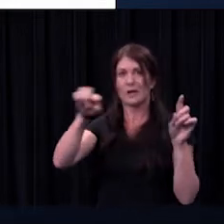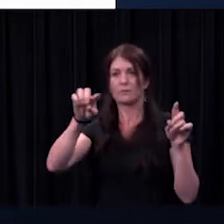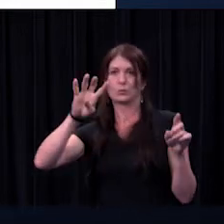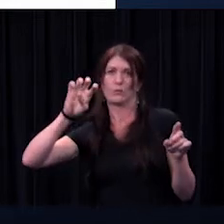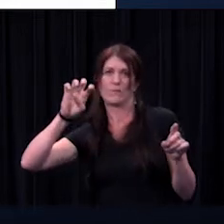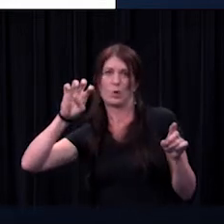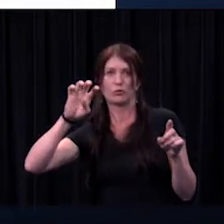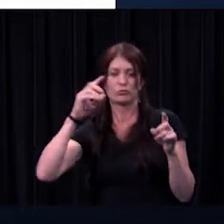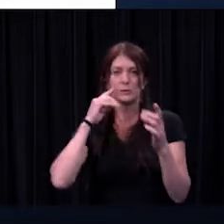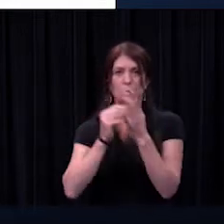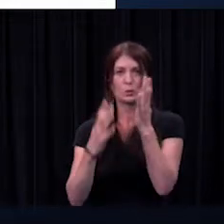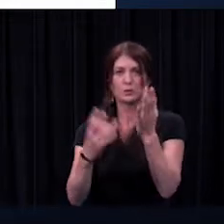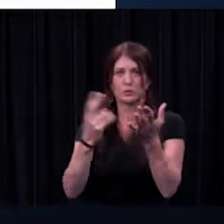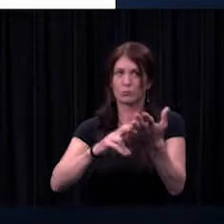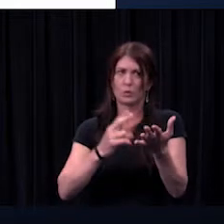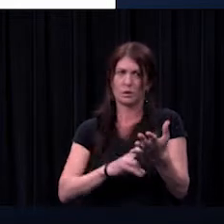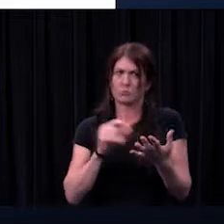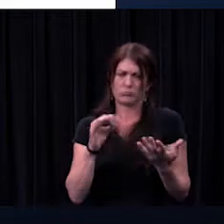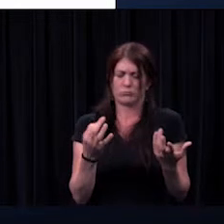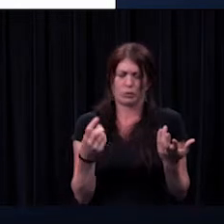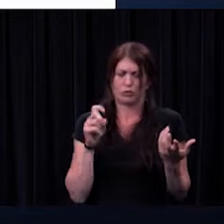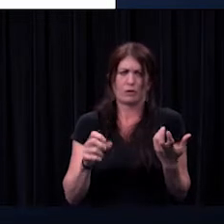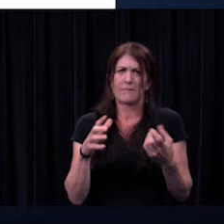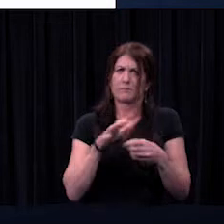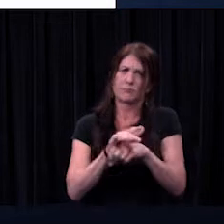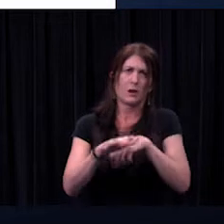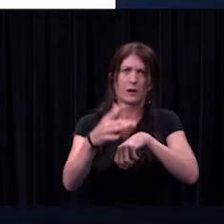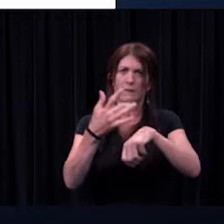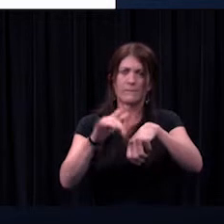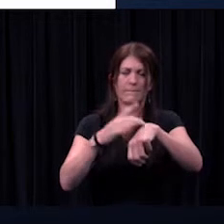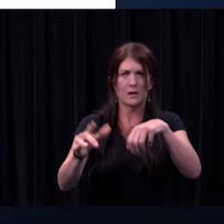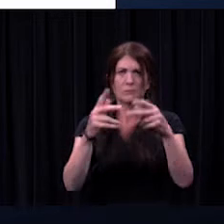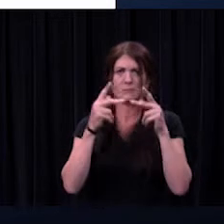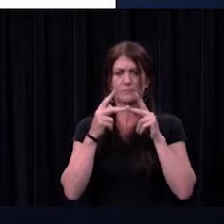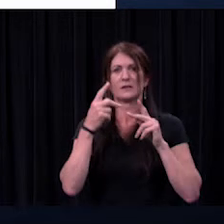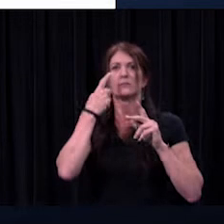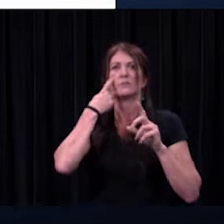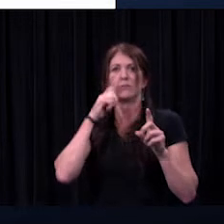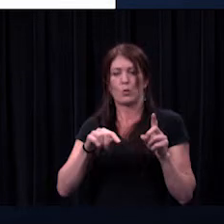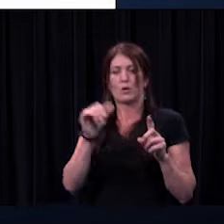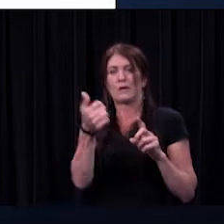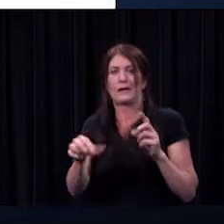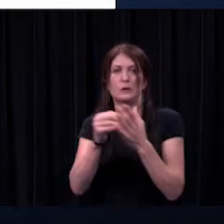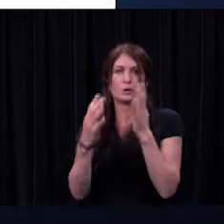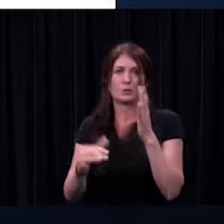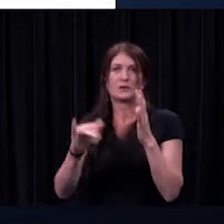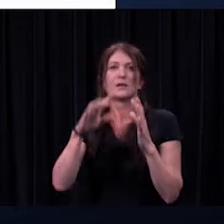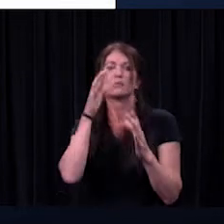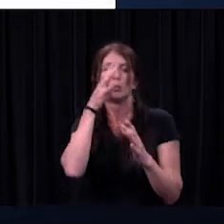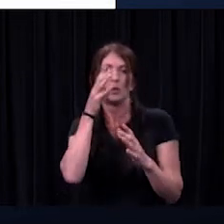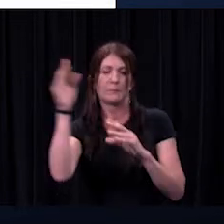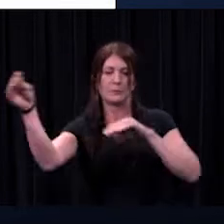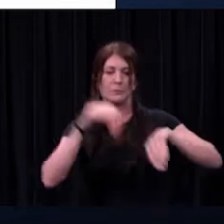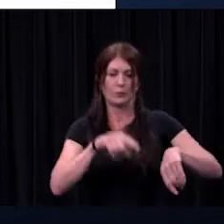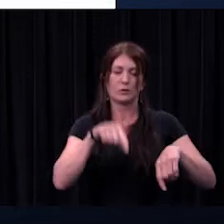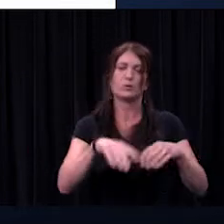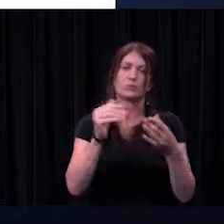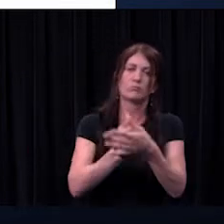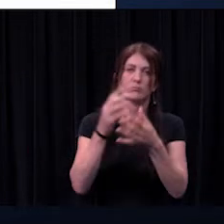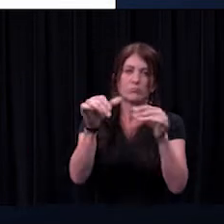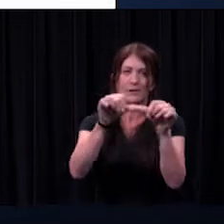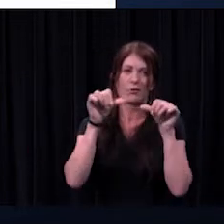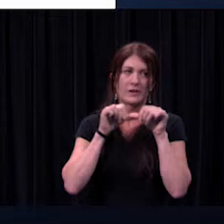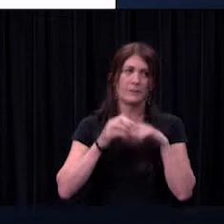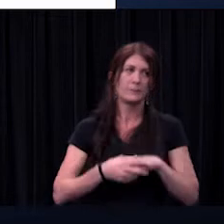room should any students move into that area. So the next slide shows the new Regency